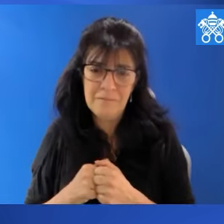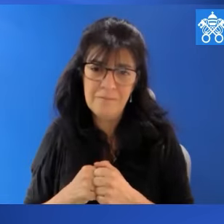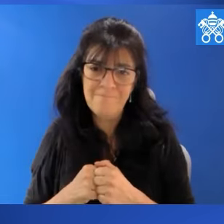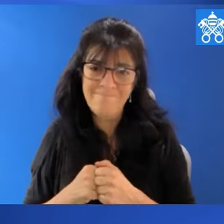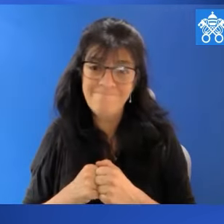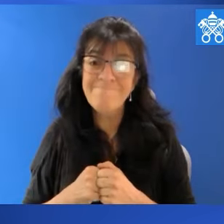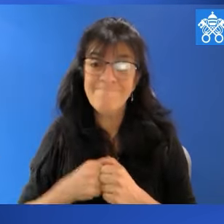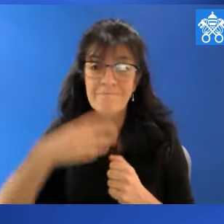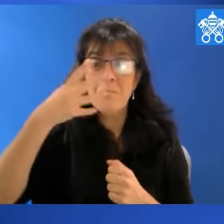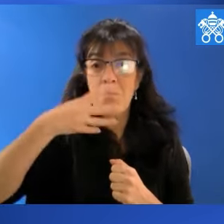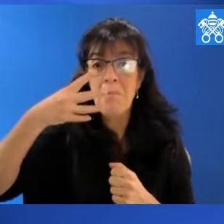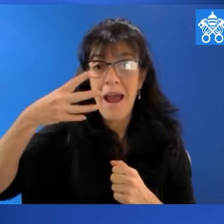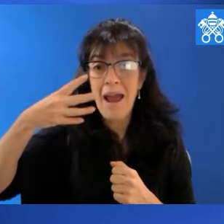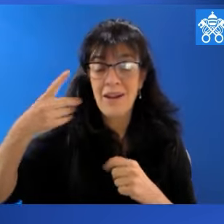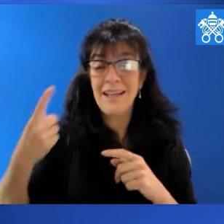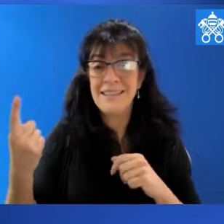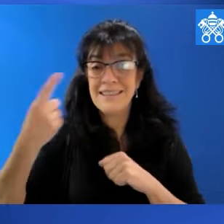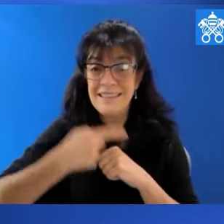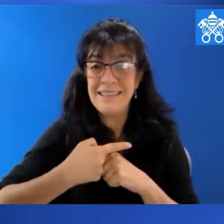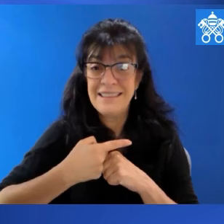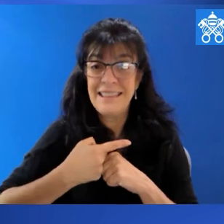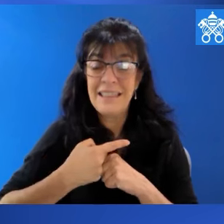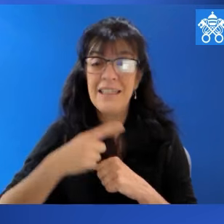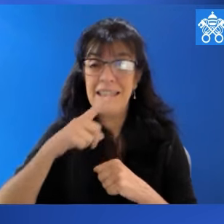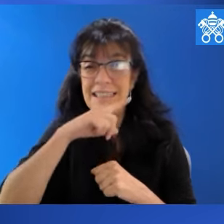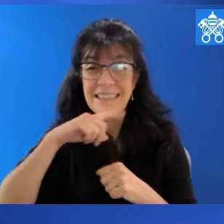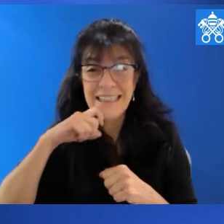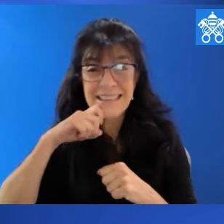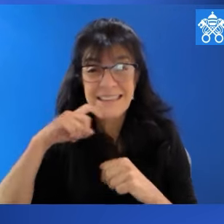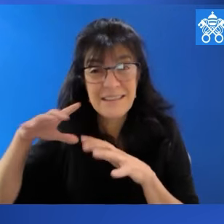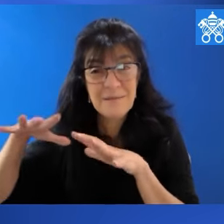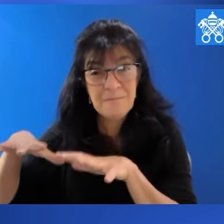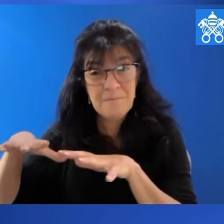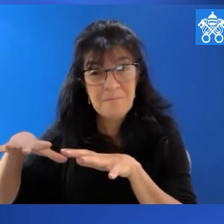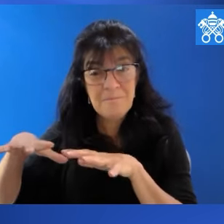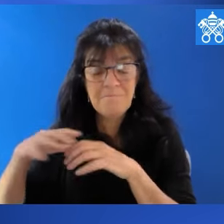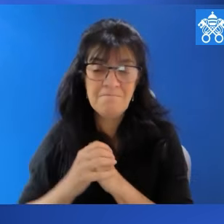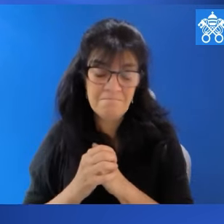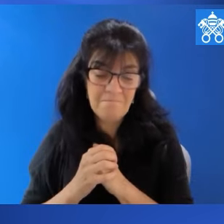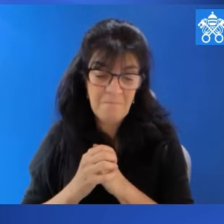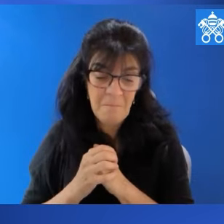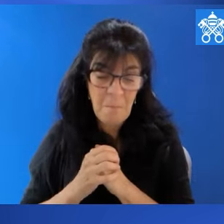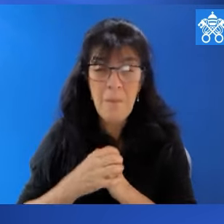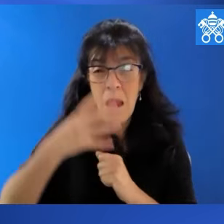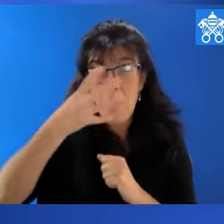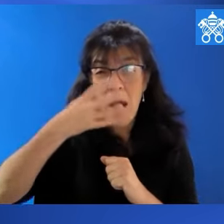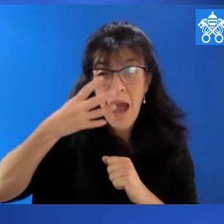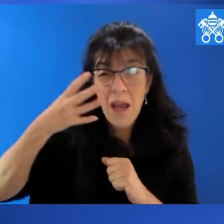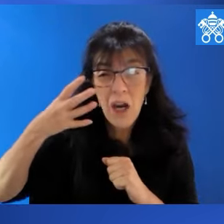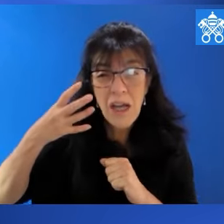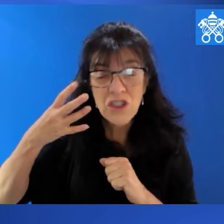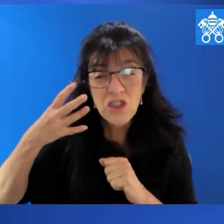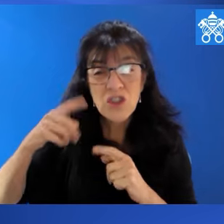Today's migrants and desert. Today's migratory routes are often